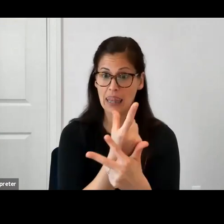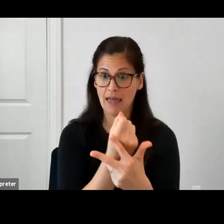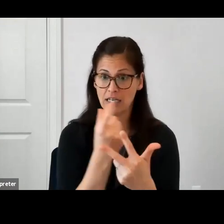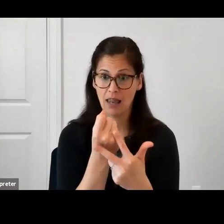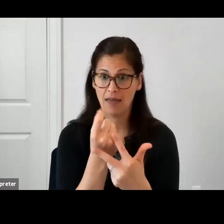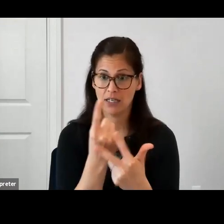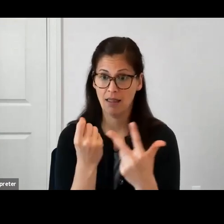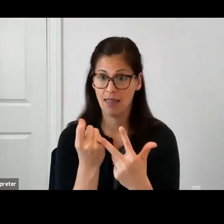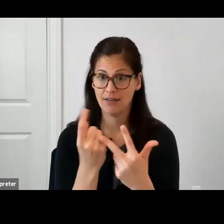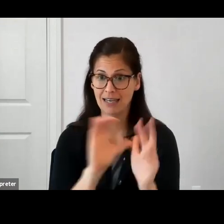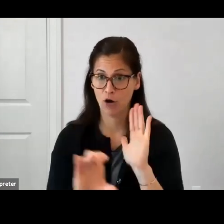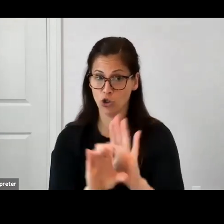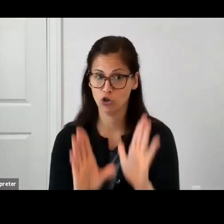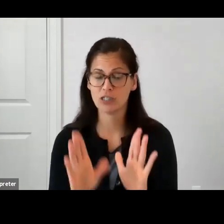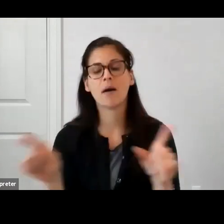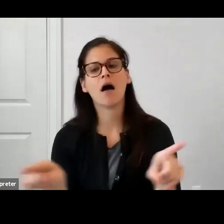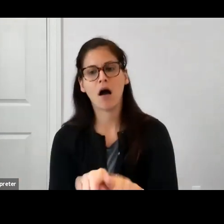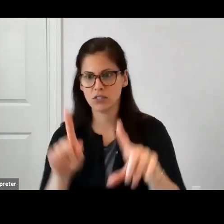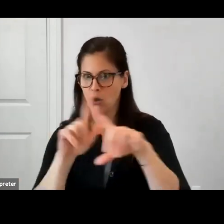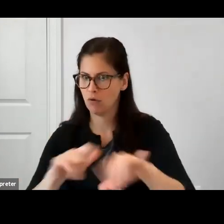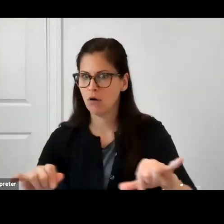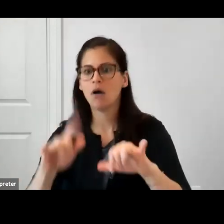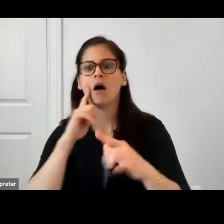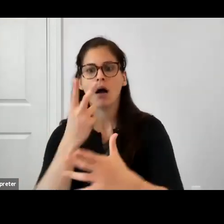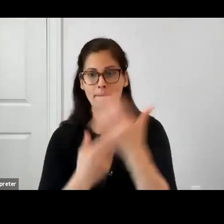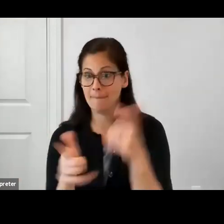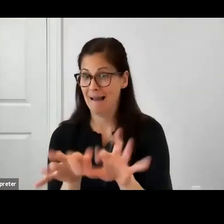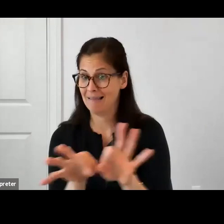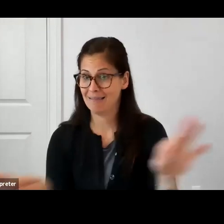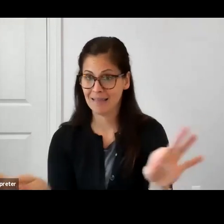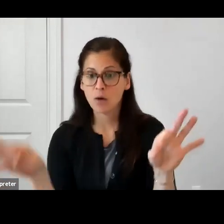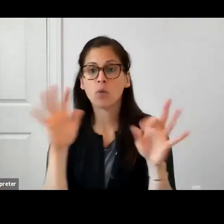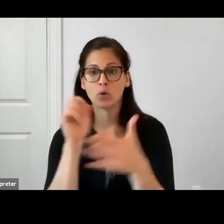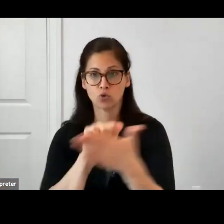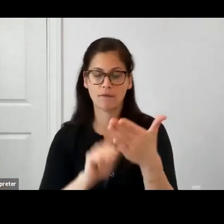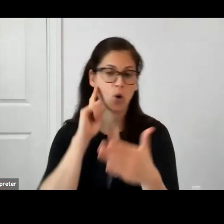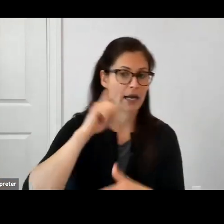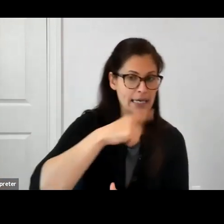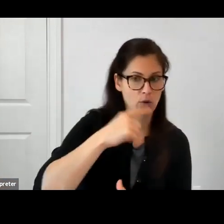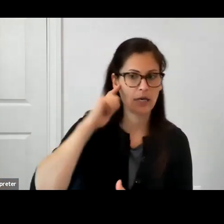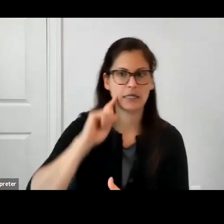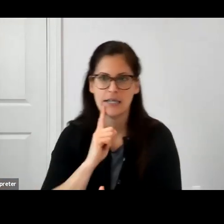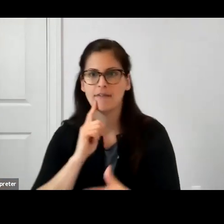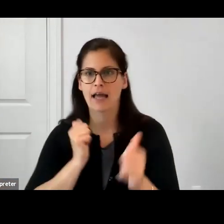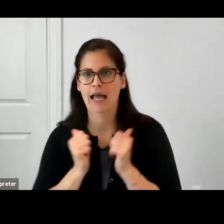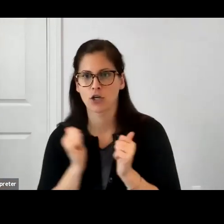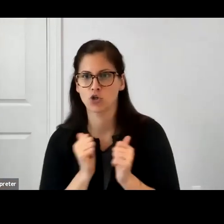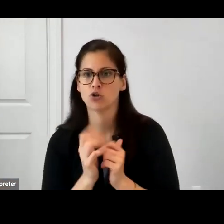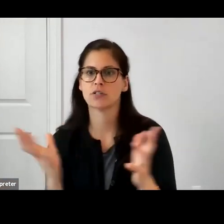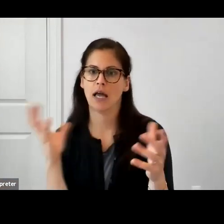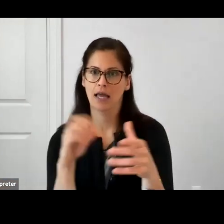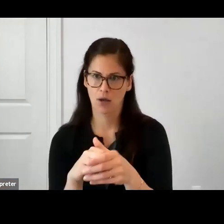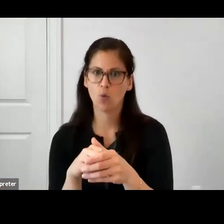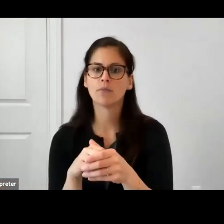also adapted it into a bilingual script for both hearing and deaf actors. It incorporates both